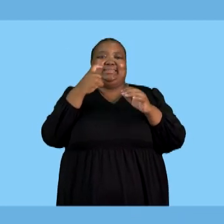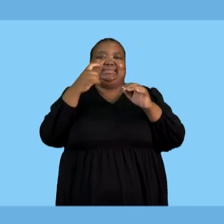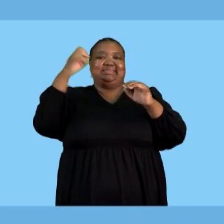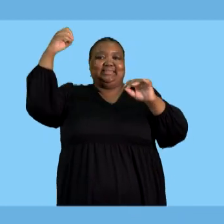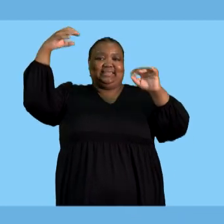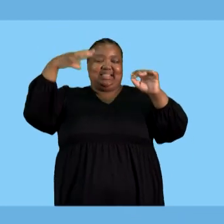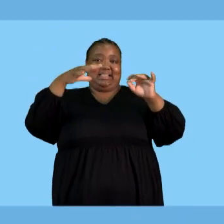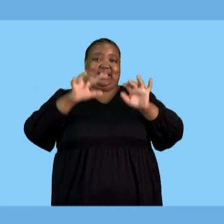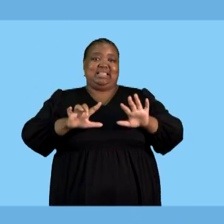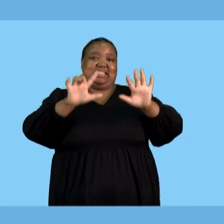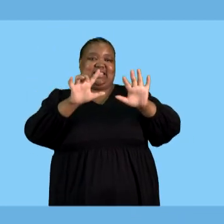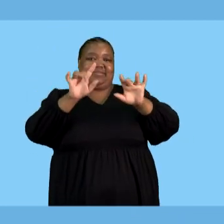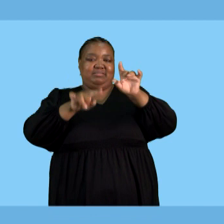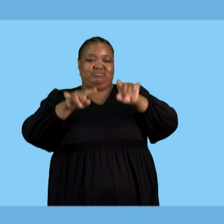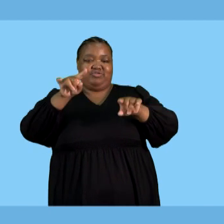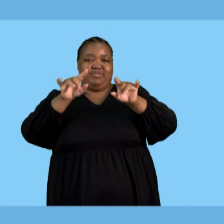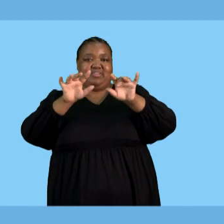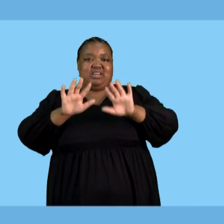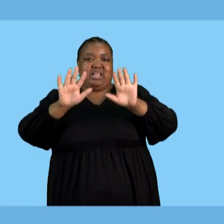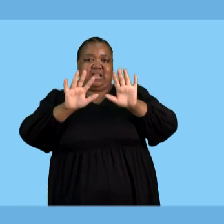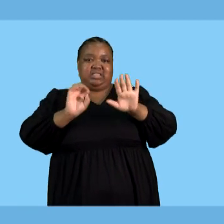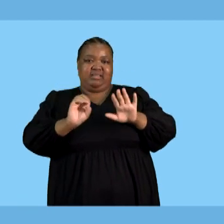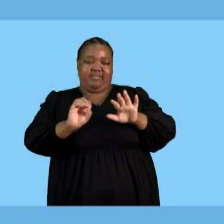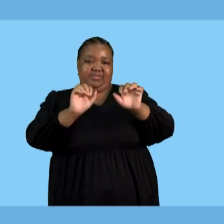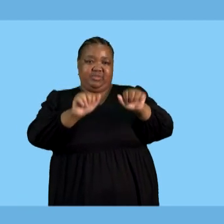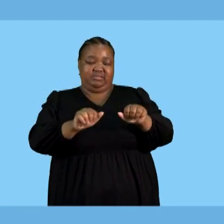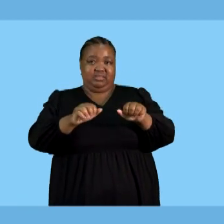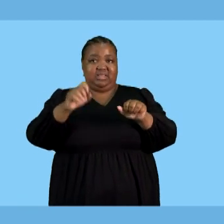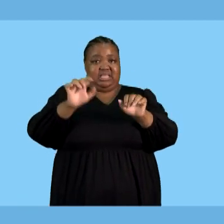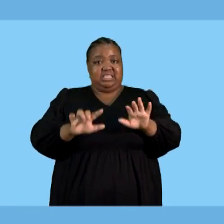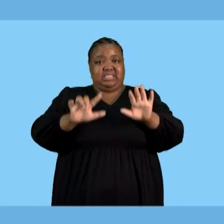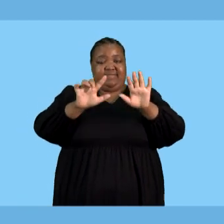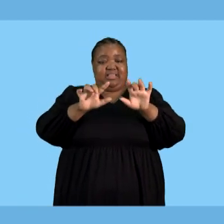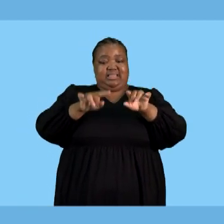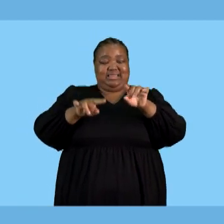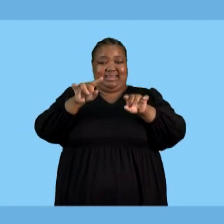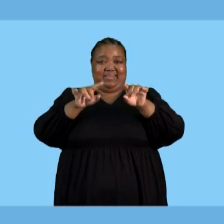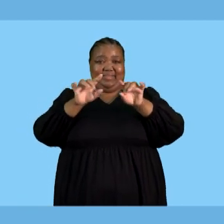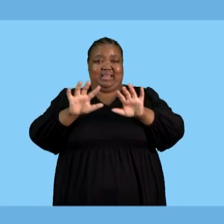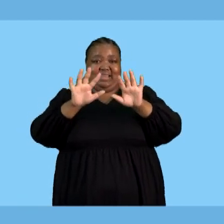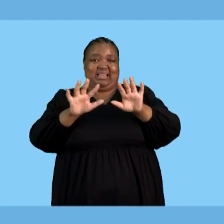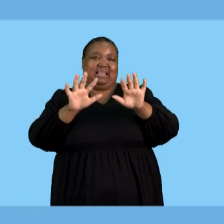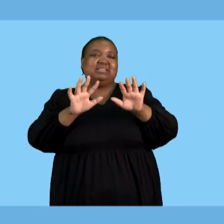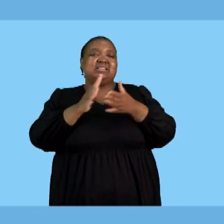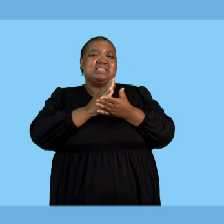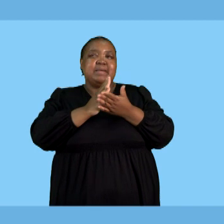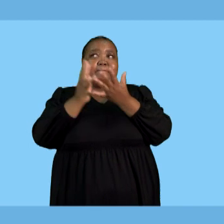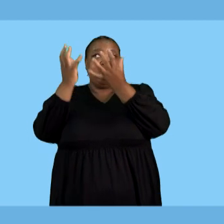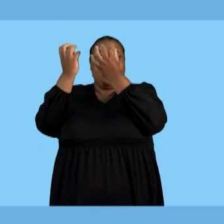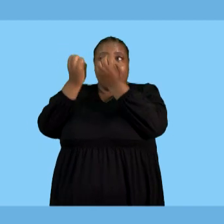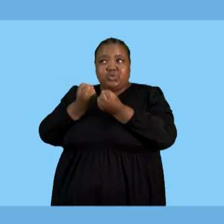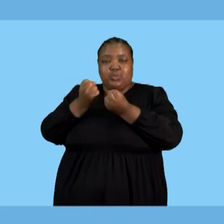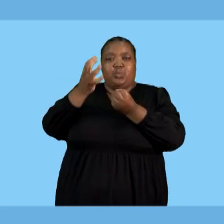light, it has 7 different colors, and then those 7 different colors, this is going to happen to them. Some of them, they are going